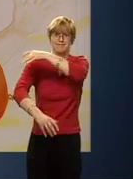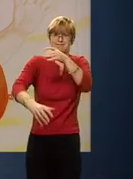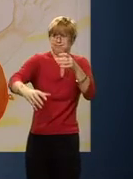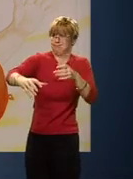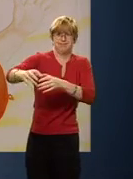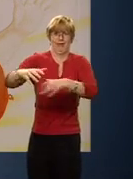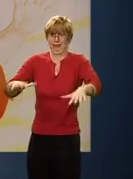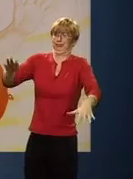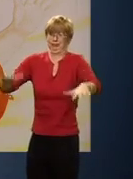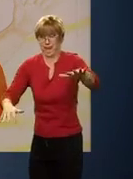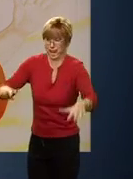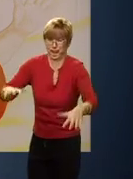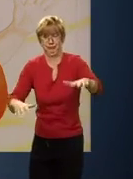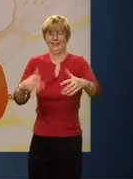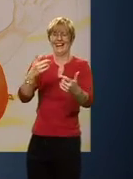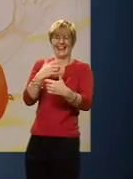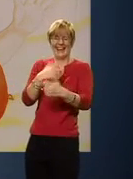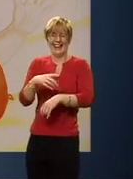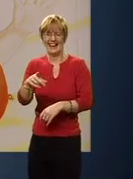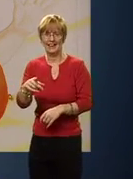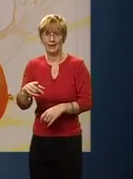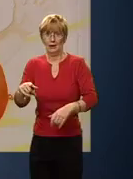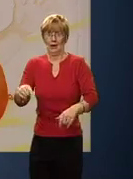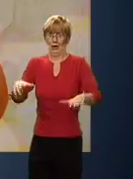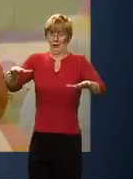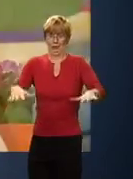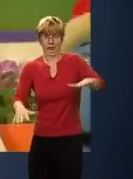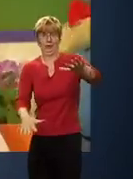of water wings, just like Millie's.